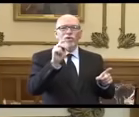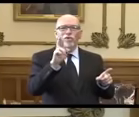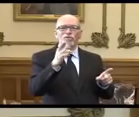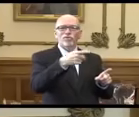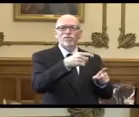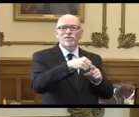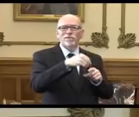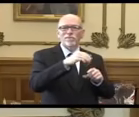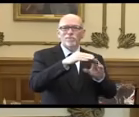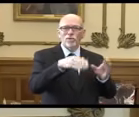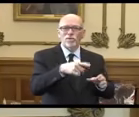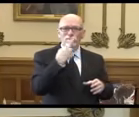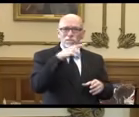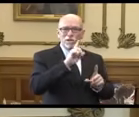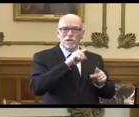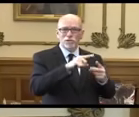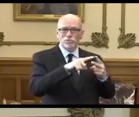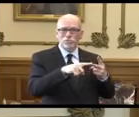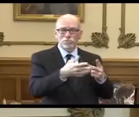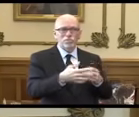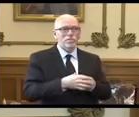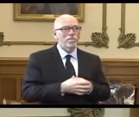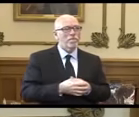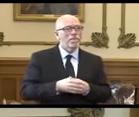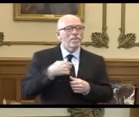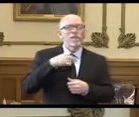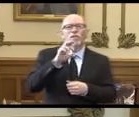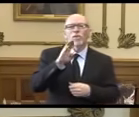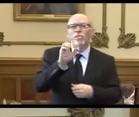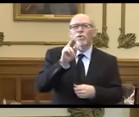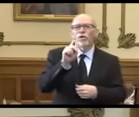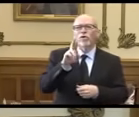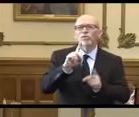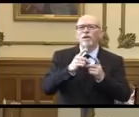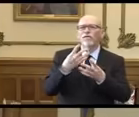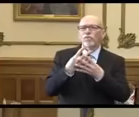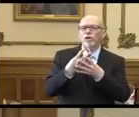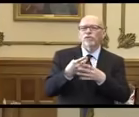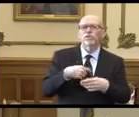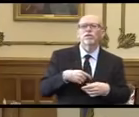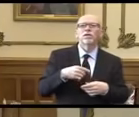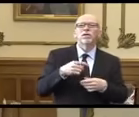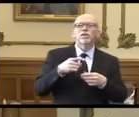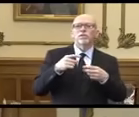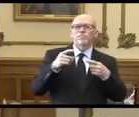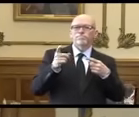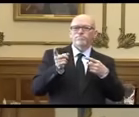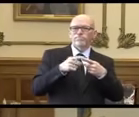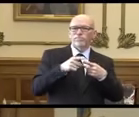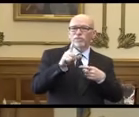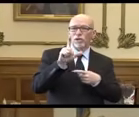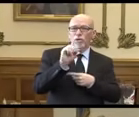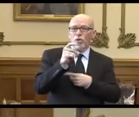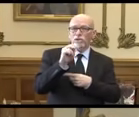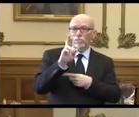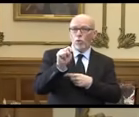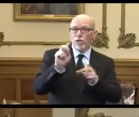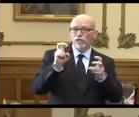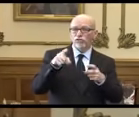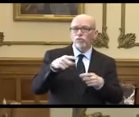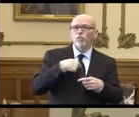at the podium here. You want to take both of those on? Hi, Rob Carter, Department of Corrections. First, the Logansport issue, we